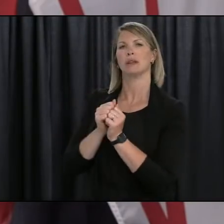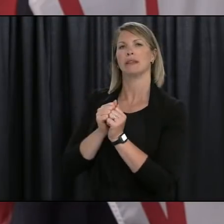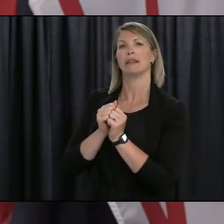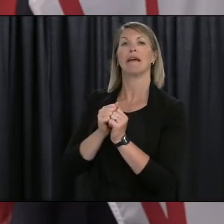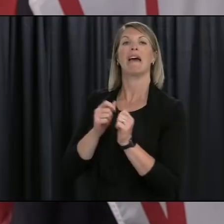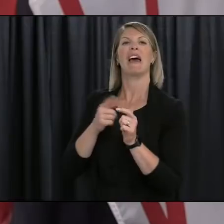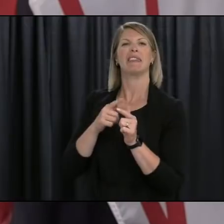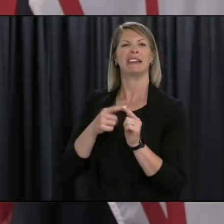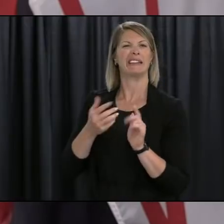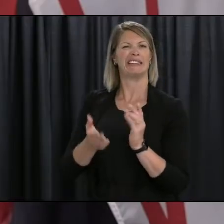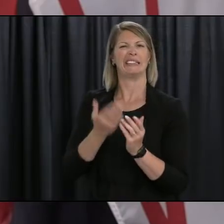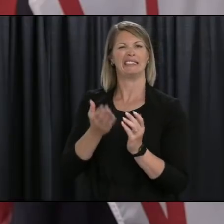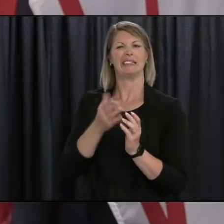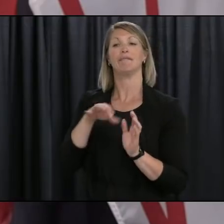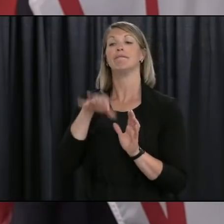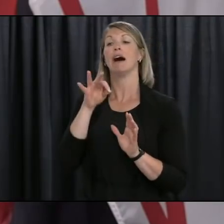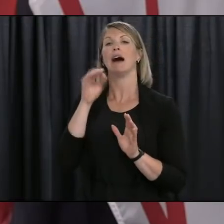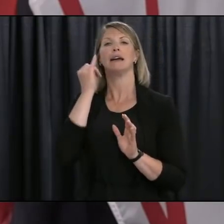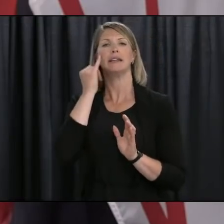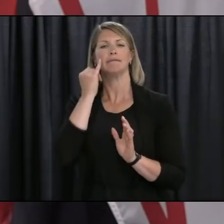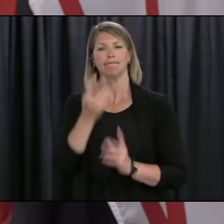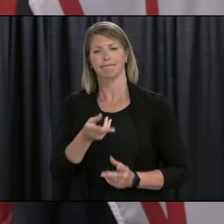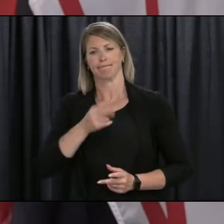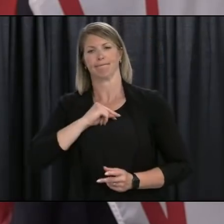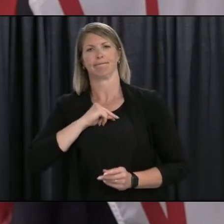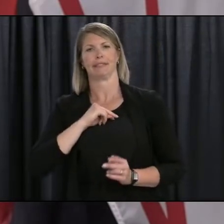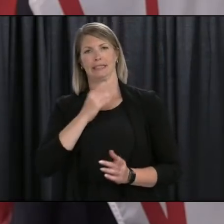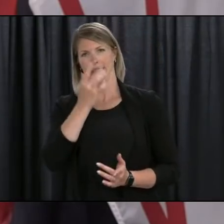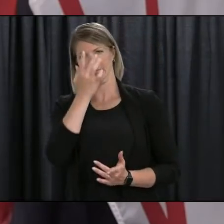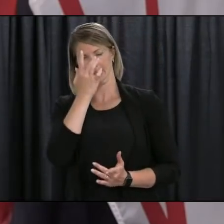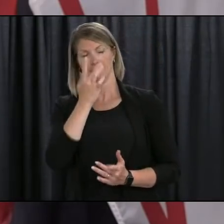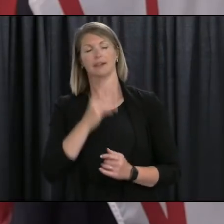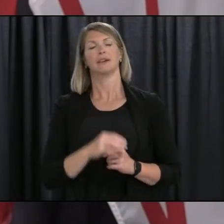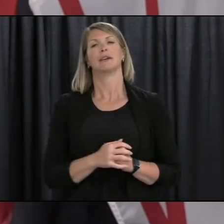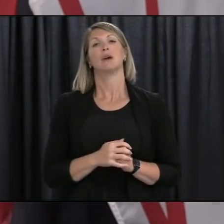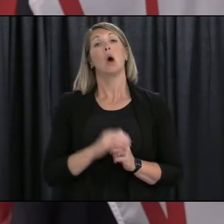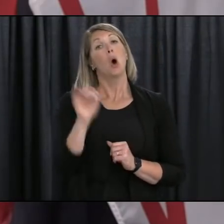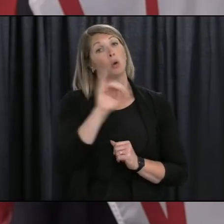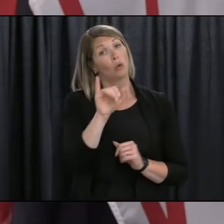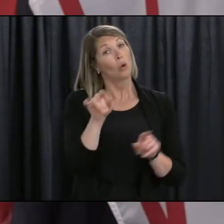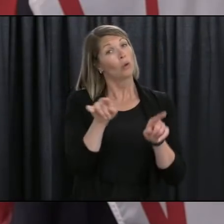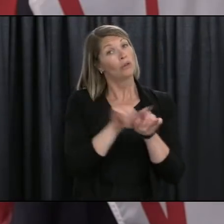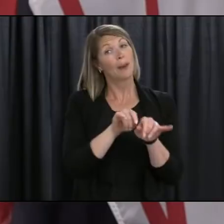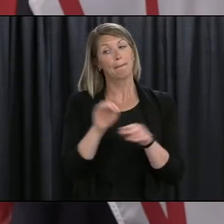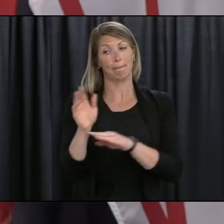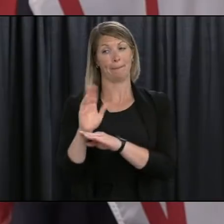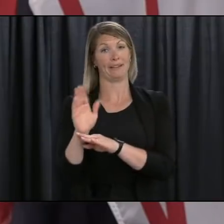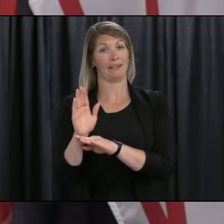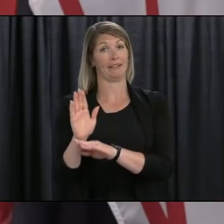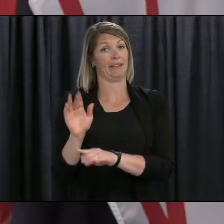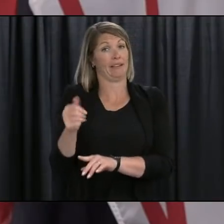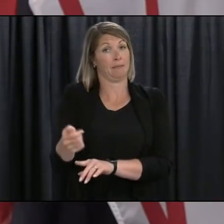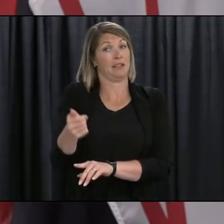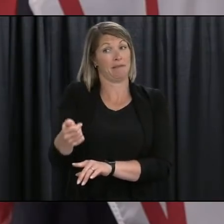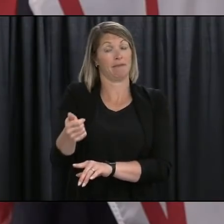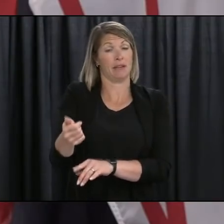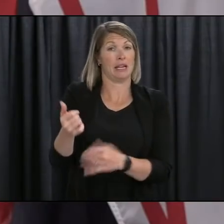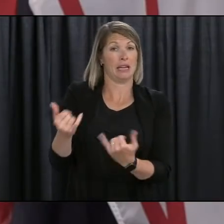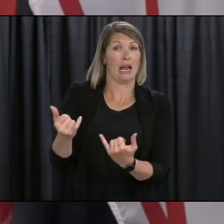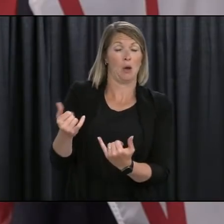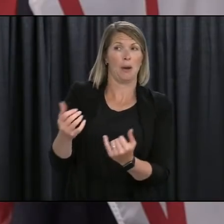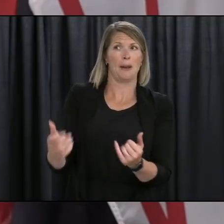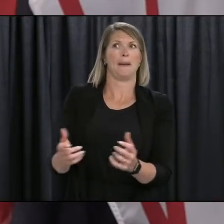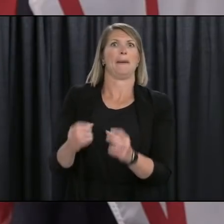really is a very common sense approach that we must continue to use. And likewise for business owners, they too now have a